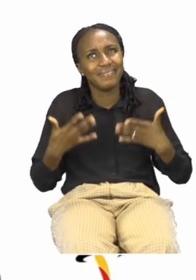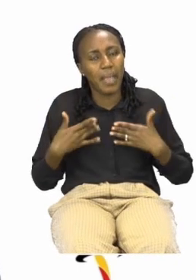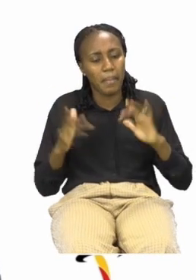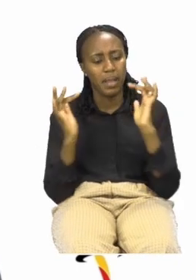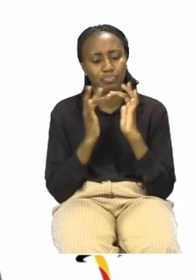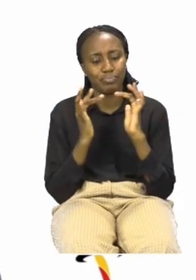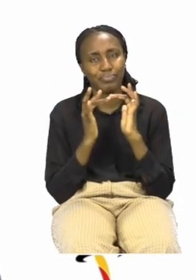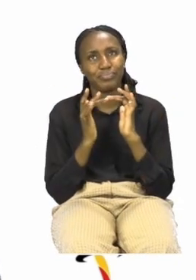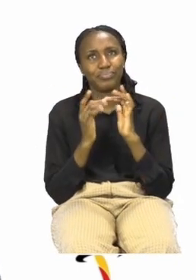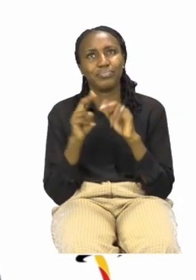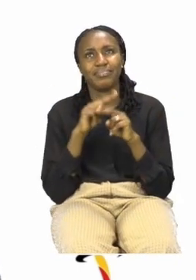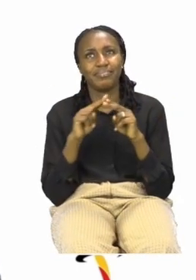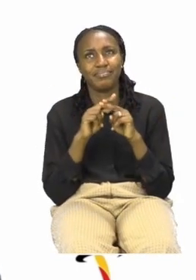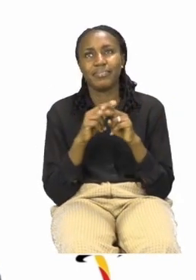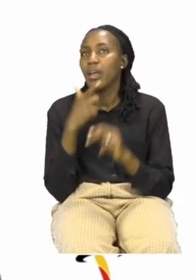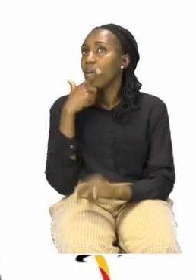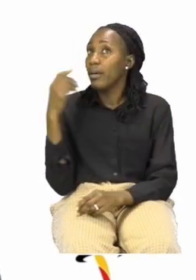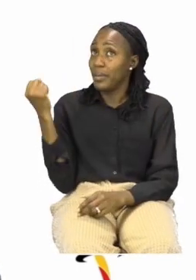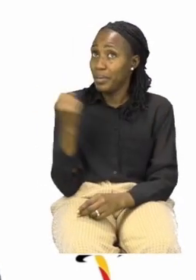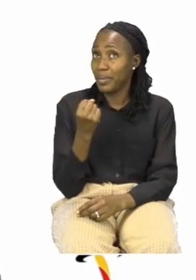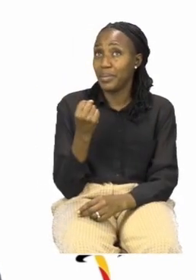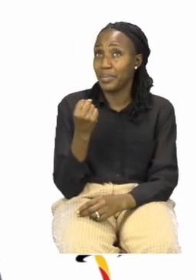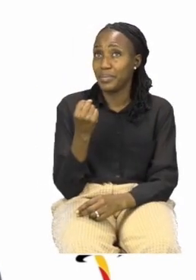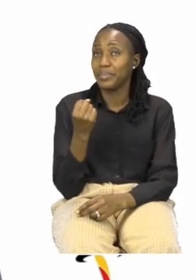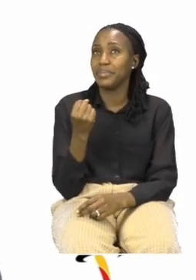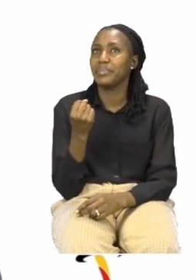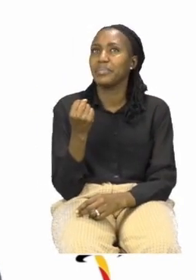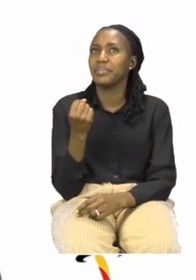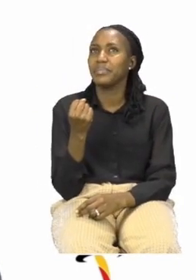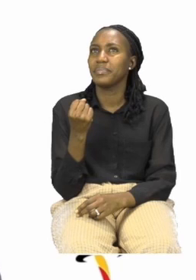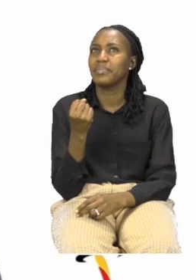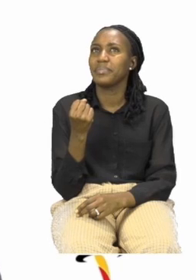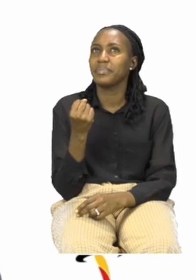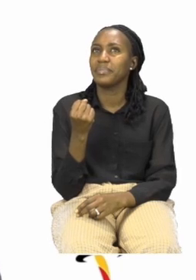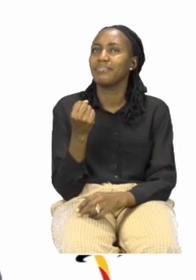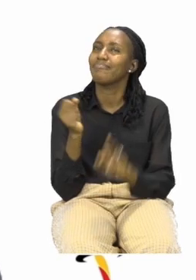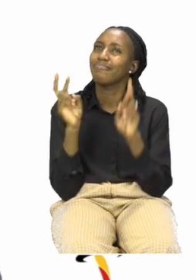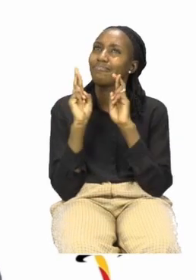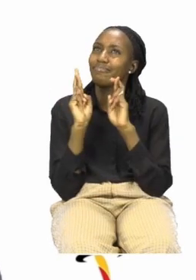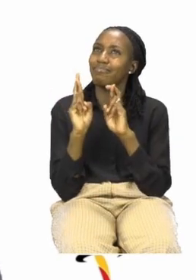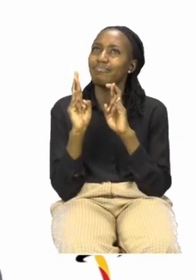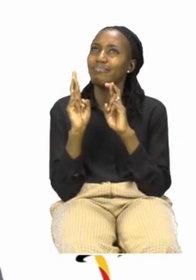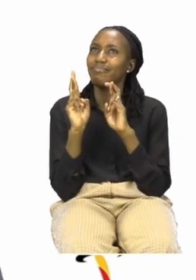year. So thank you, Mr. Mwiya, for your time today. Yeah. We hope to see that